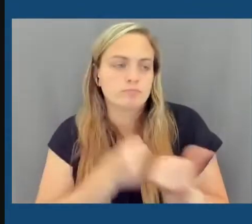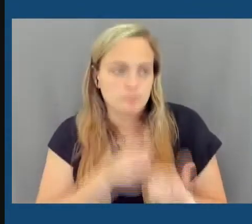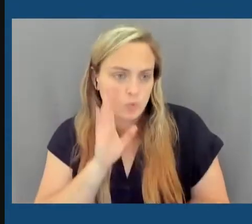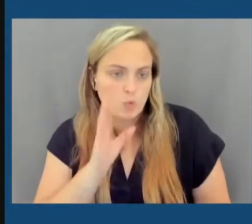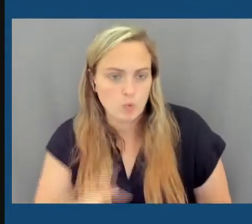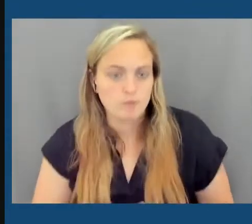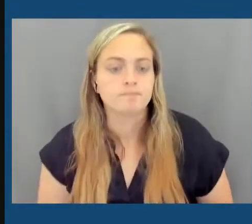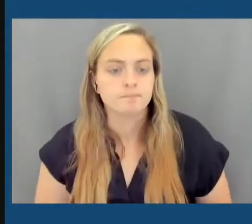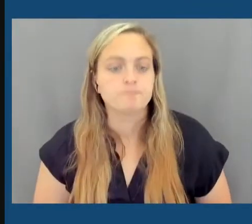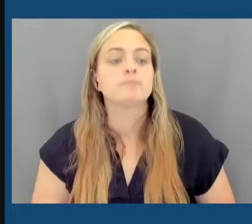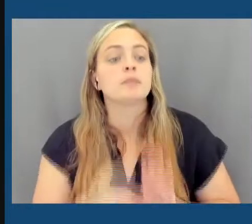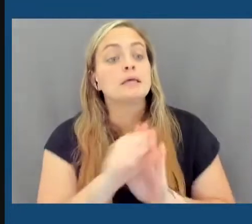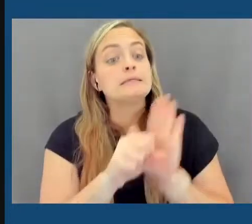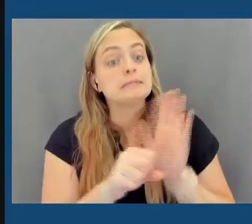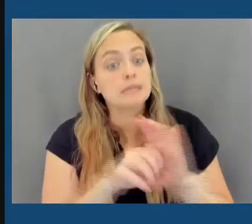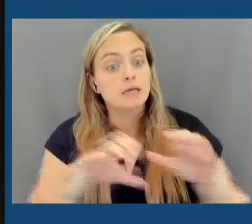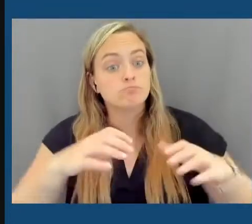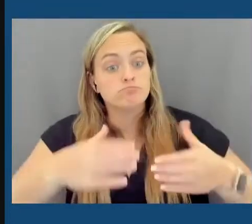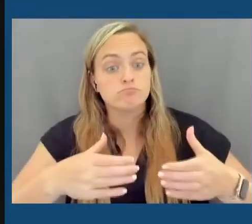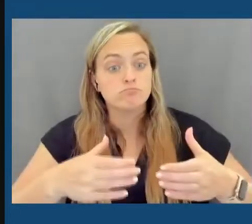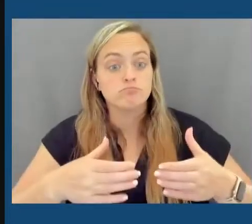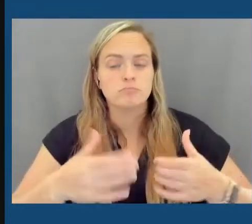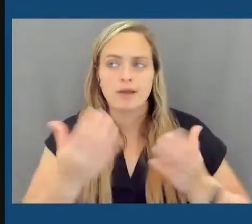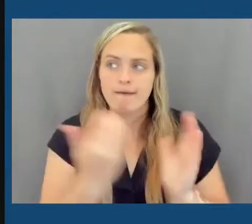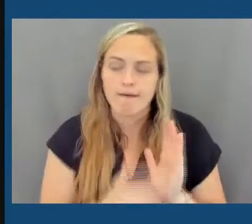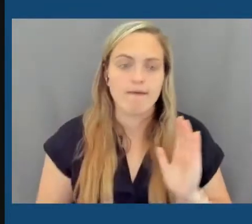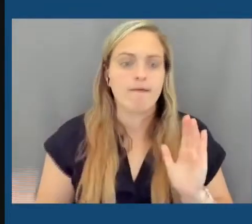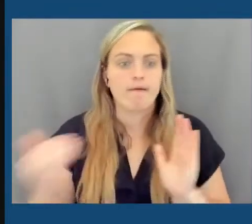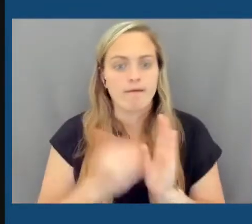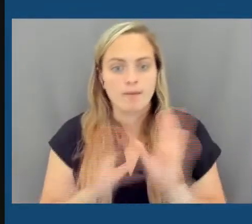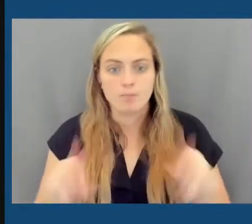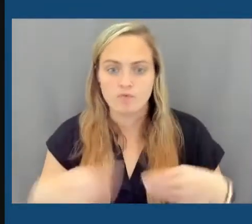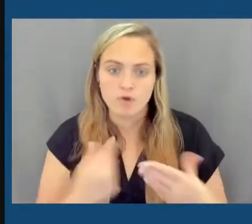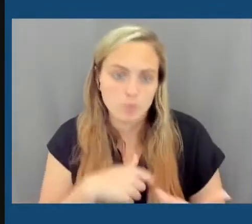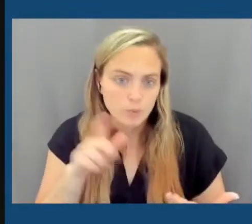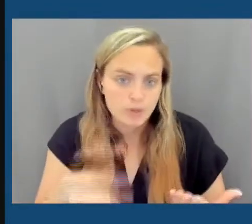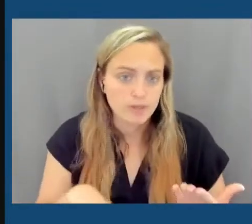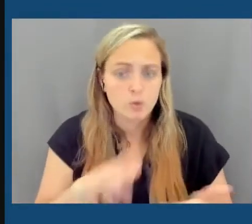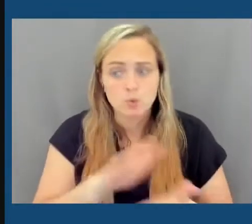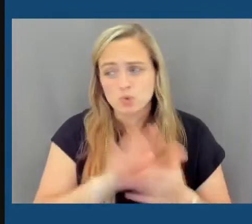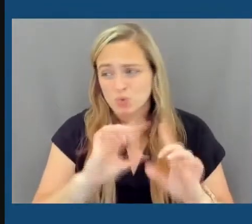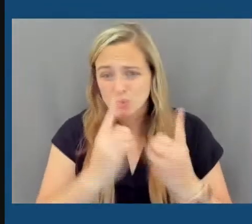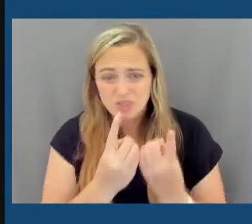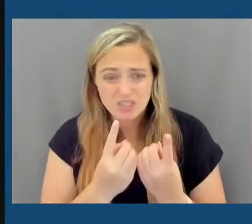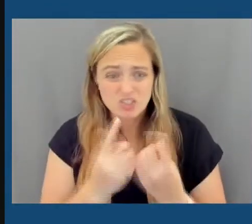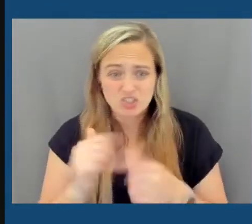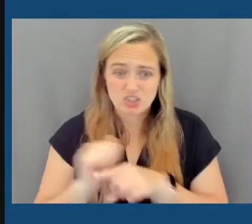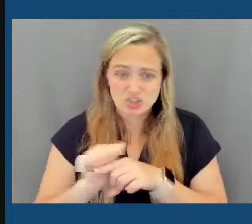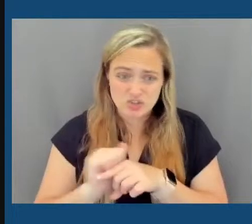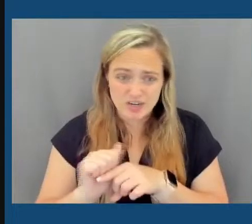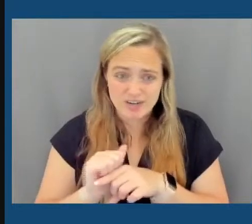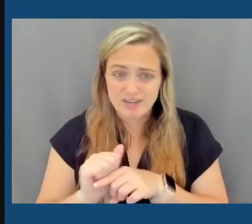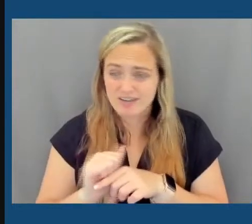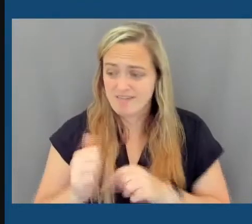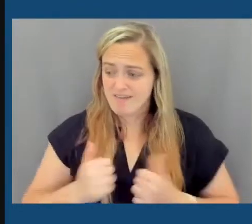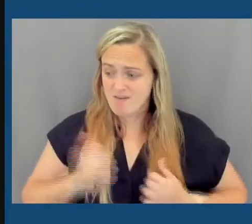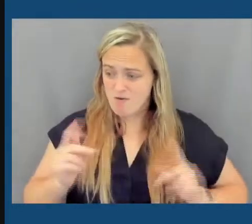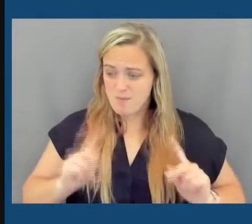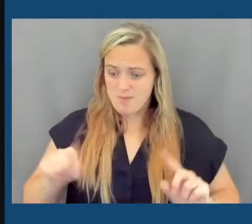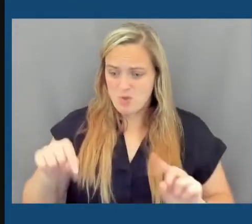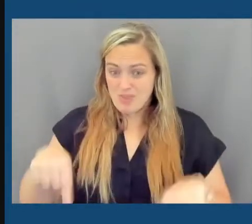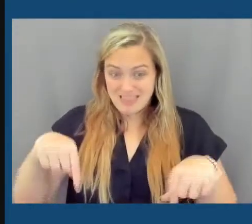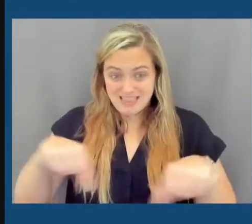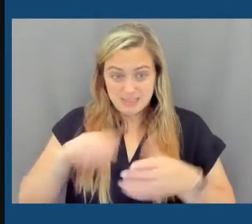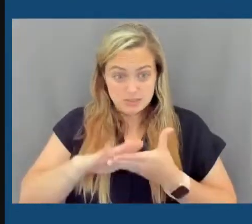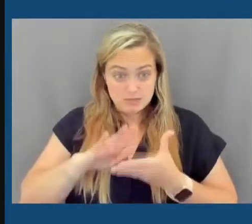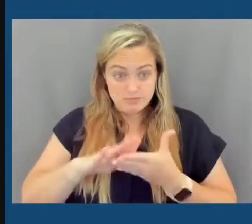state delegation, time and time again, delivering what we need. Our school district, training our young people in this very school for